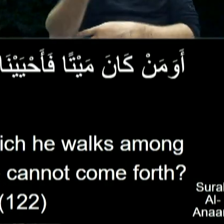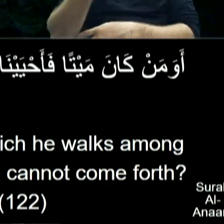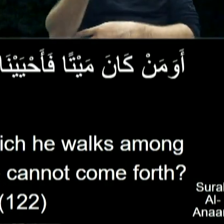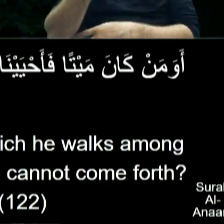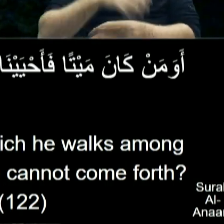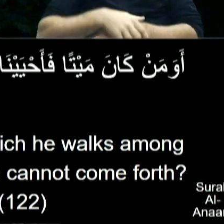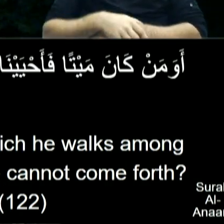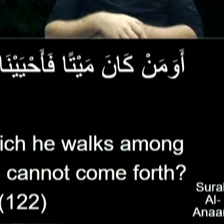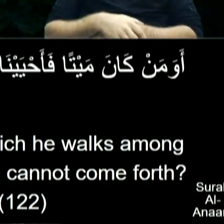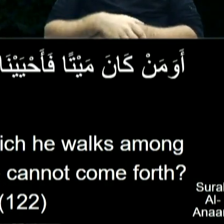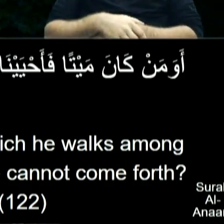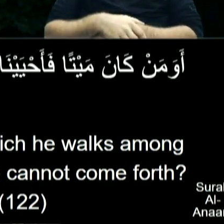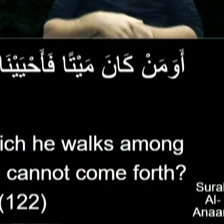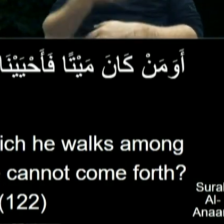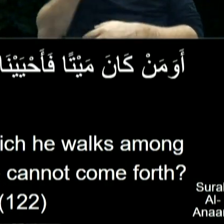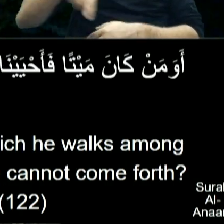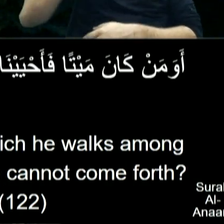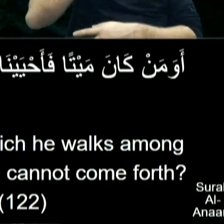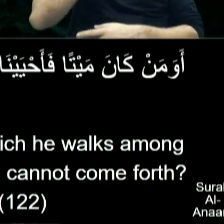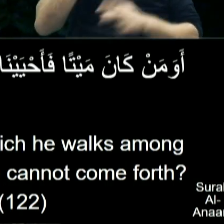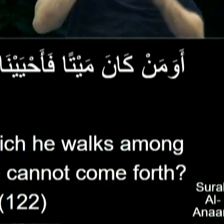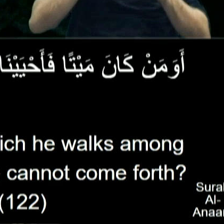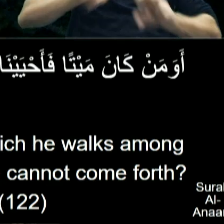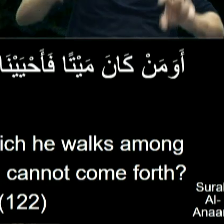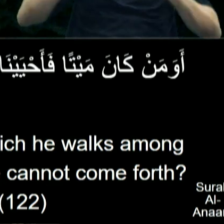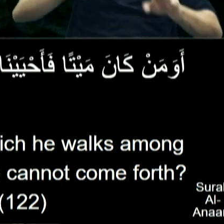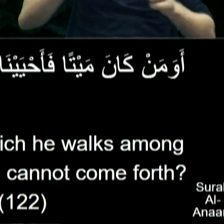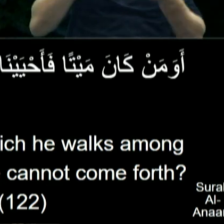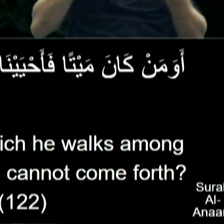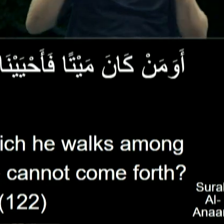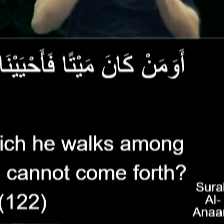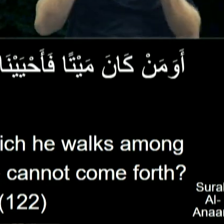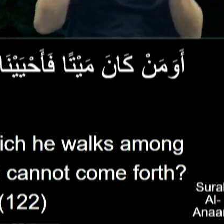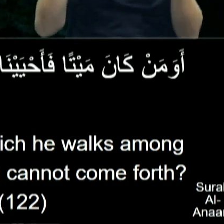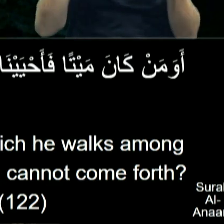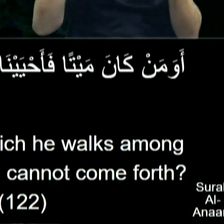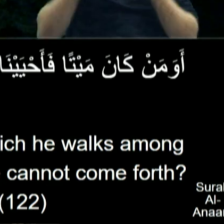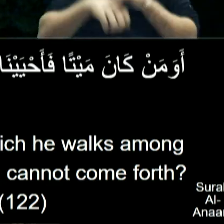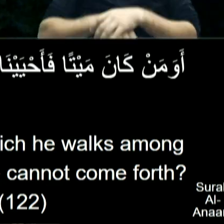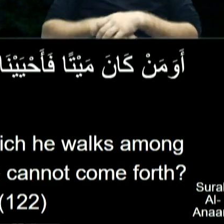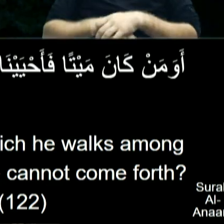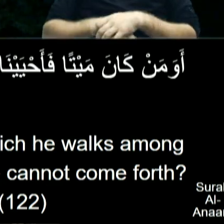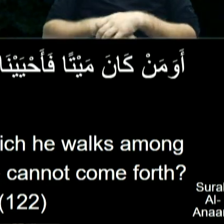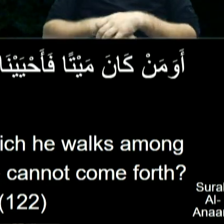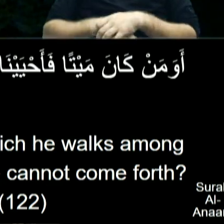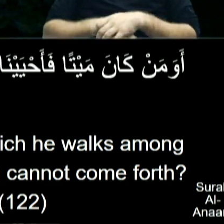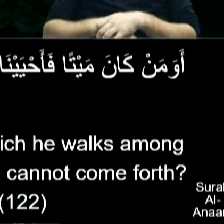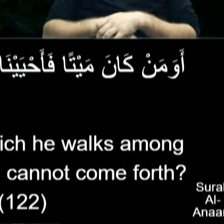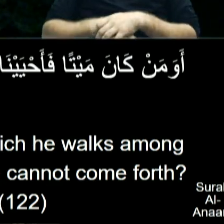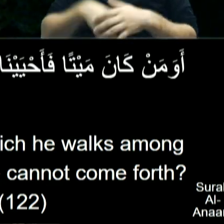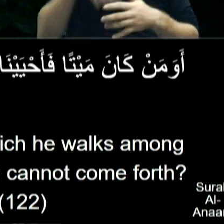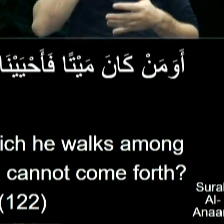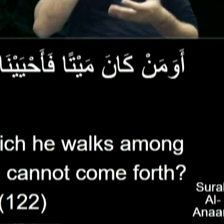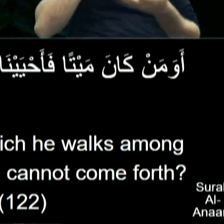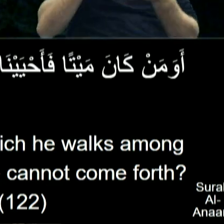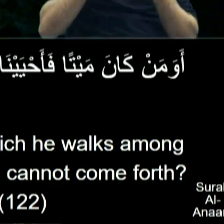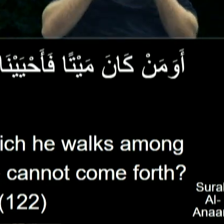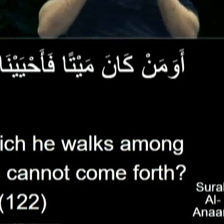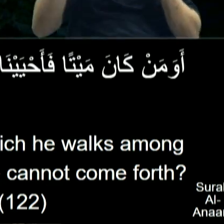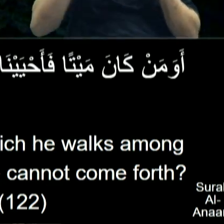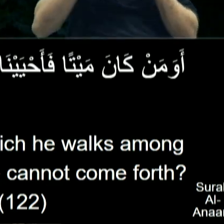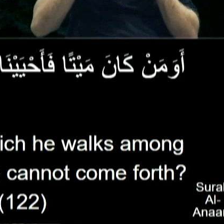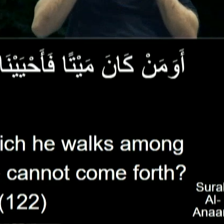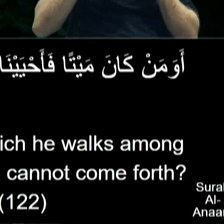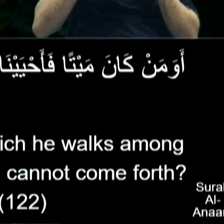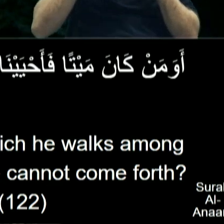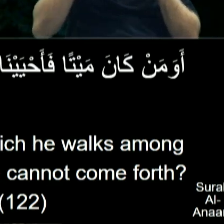then tackle some really important issues. And we'll get to the crux of the verse after going through Hayat